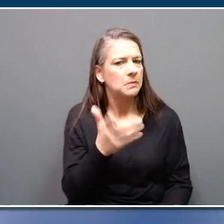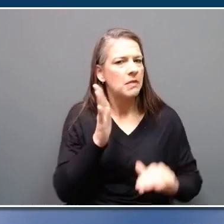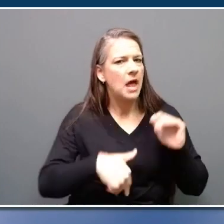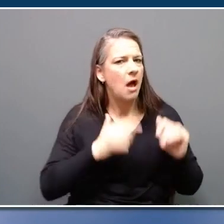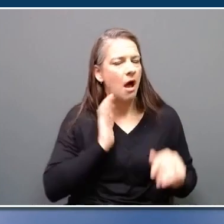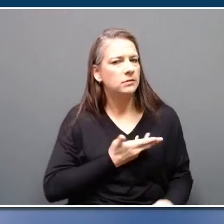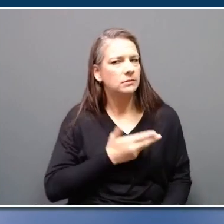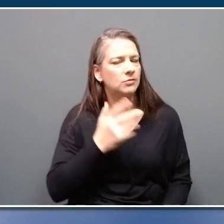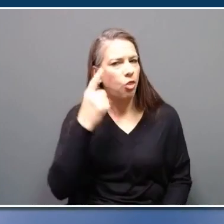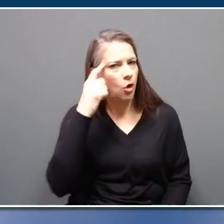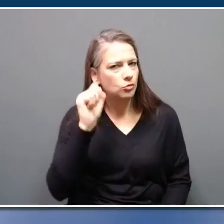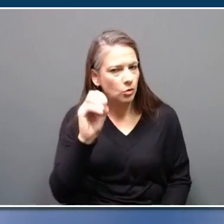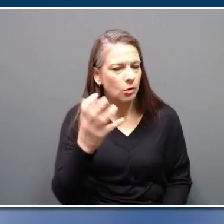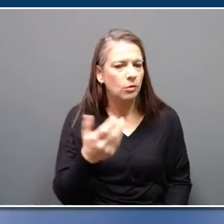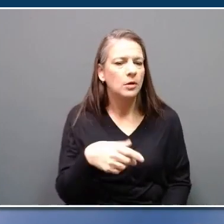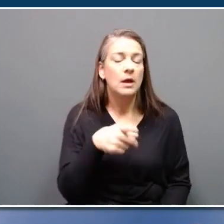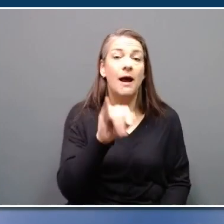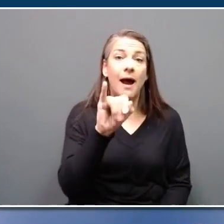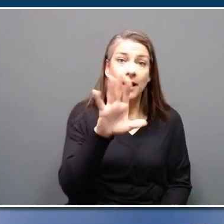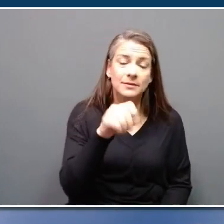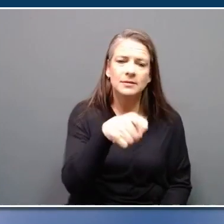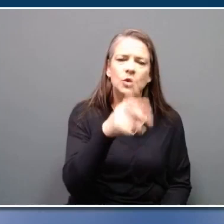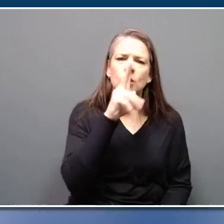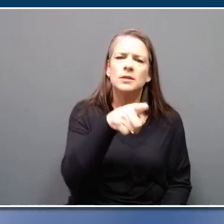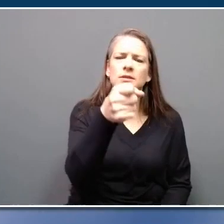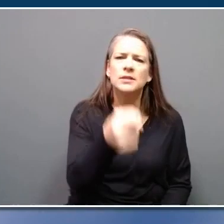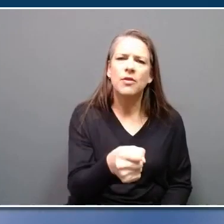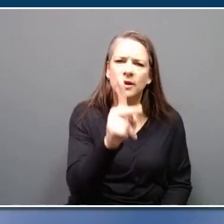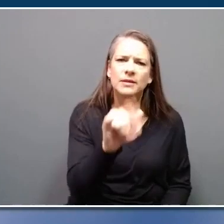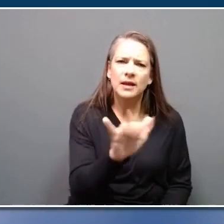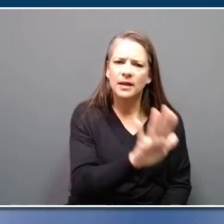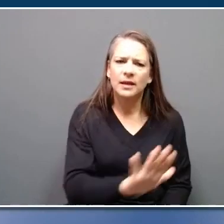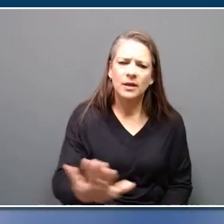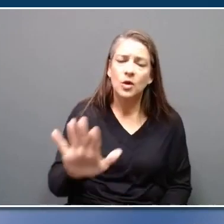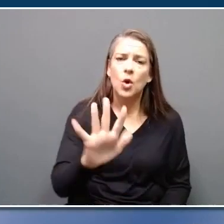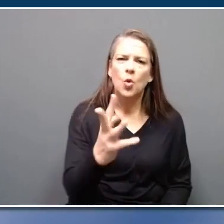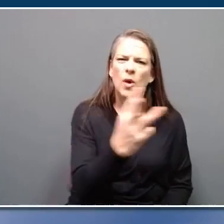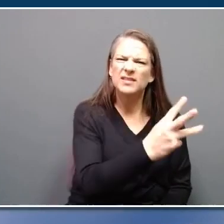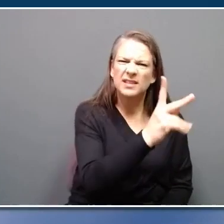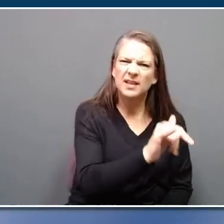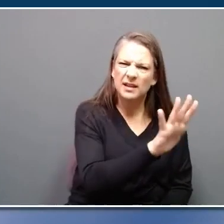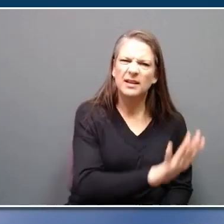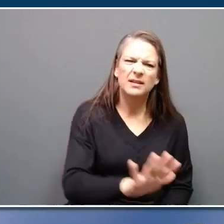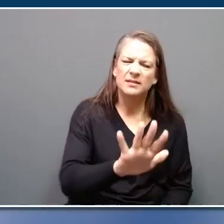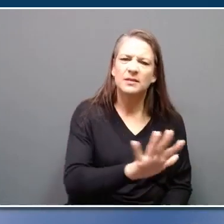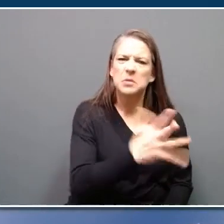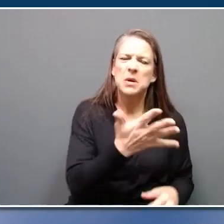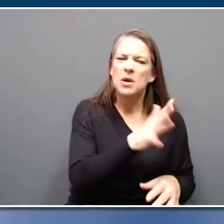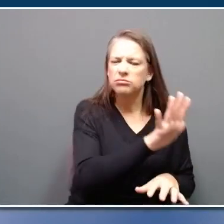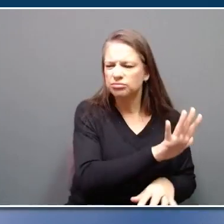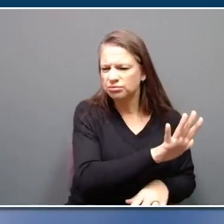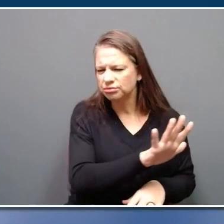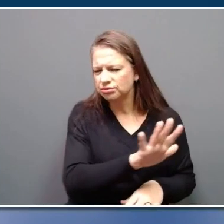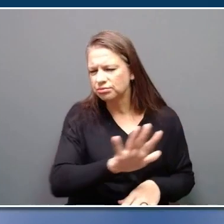the ice right now is limited to southern Kentucky, but that goes really western Kentucky almost up to Pikeville in a line that gets about as